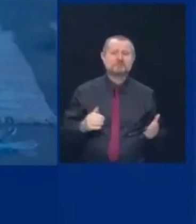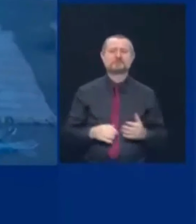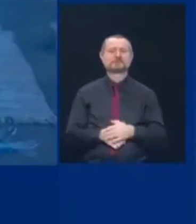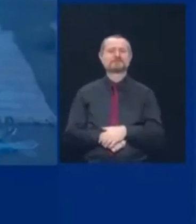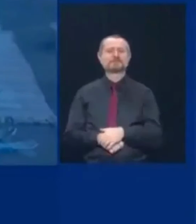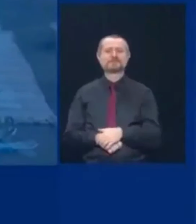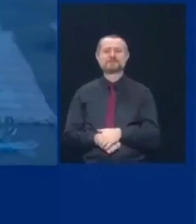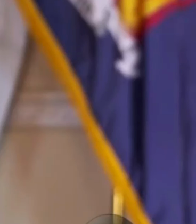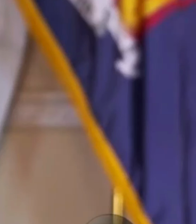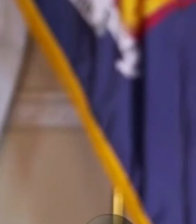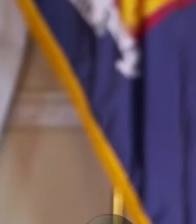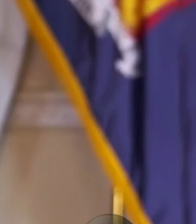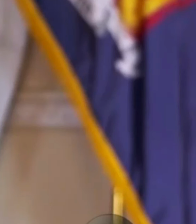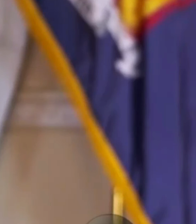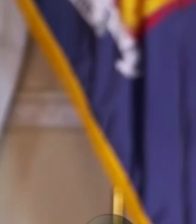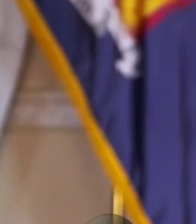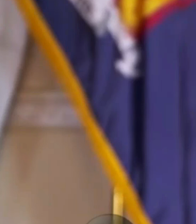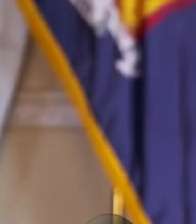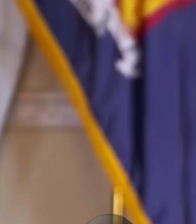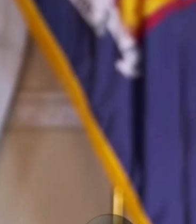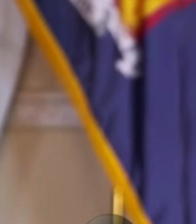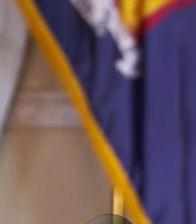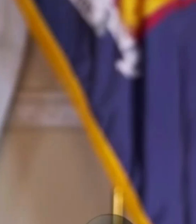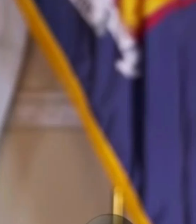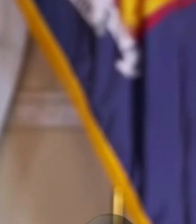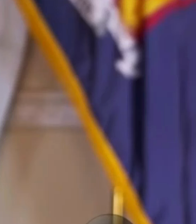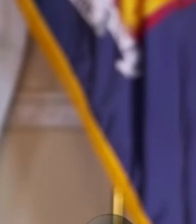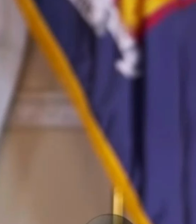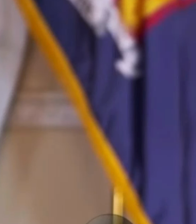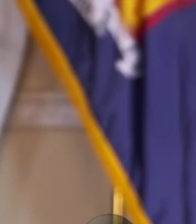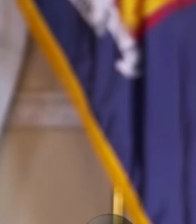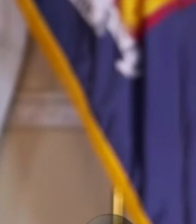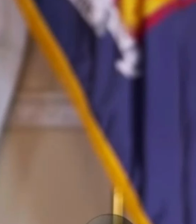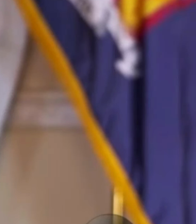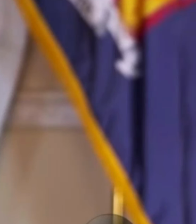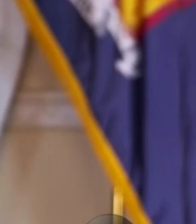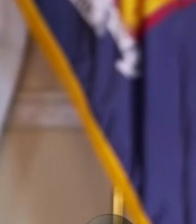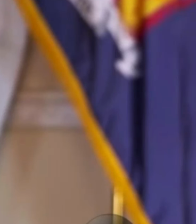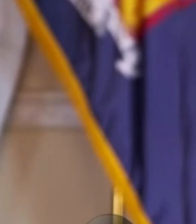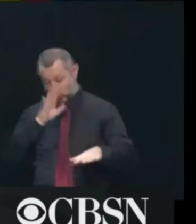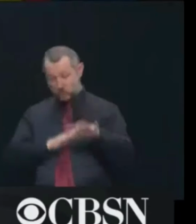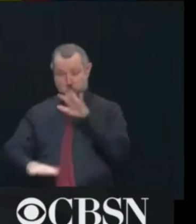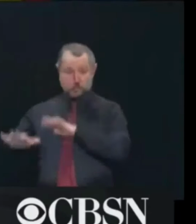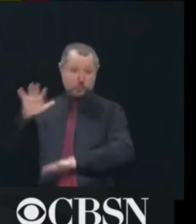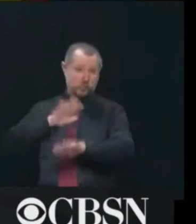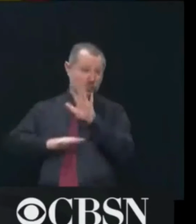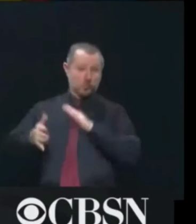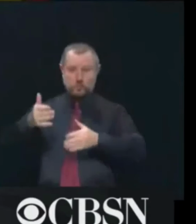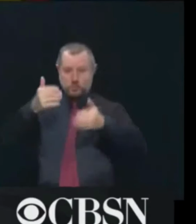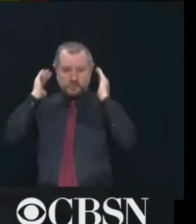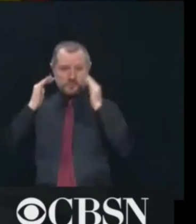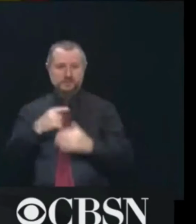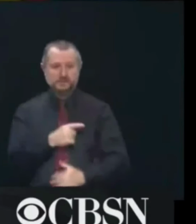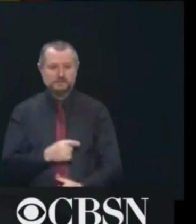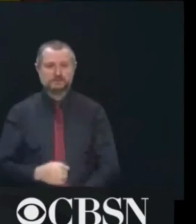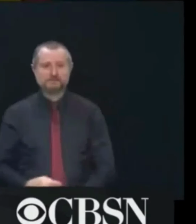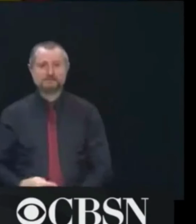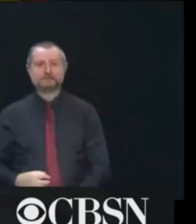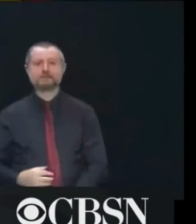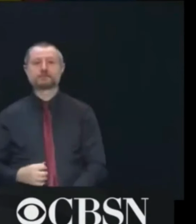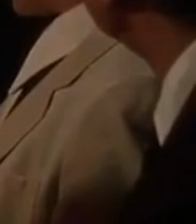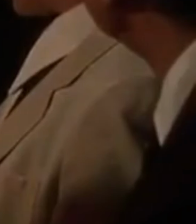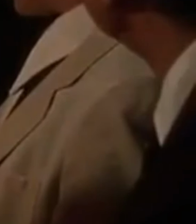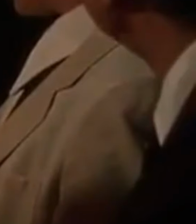the worst year. The division in this nation made it worse. So, it's a